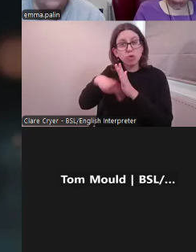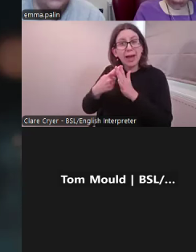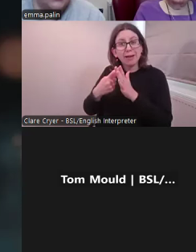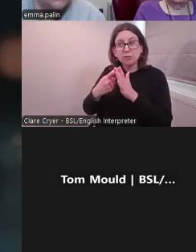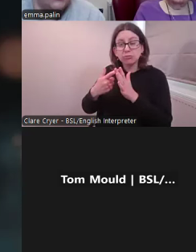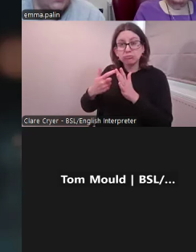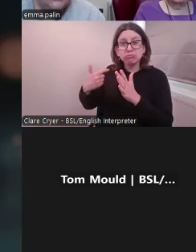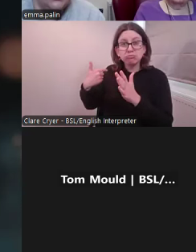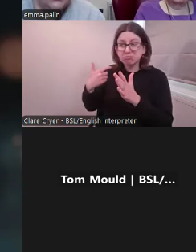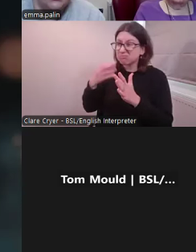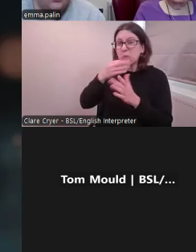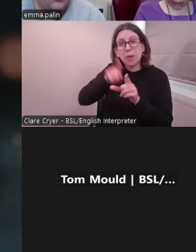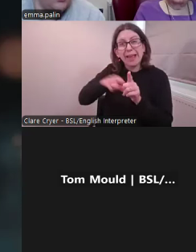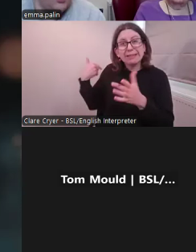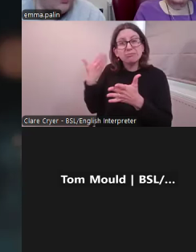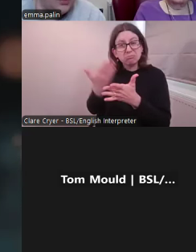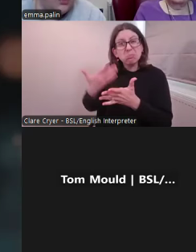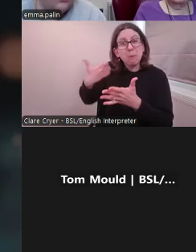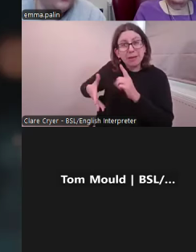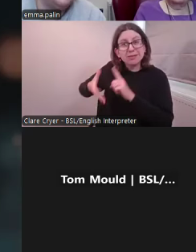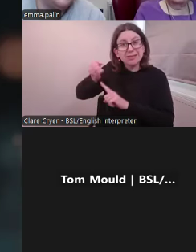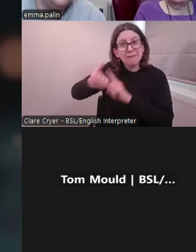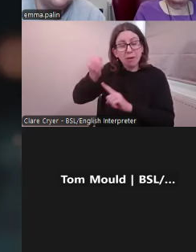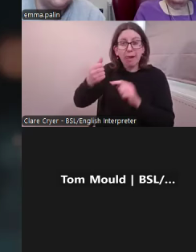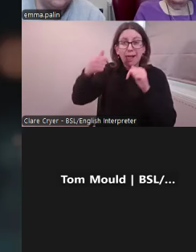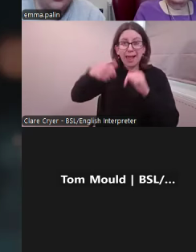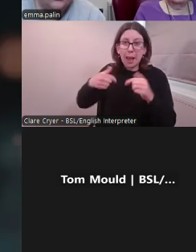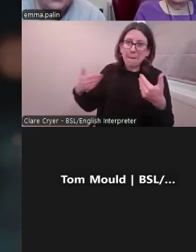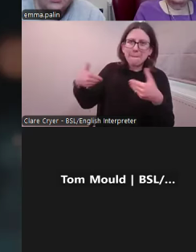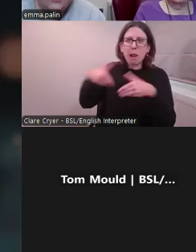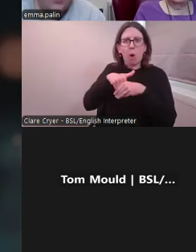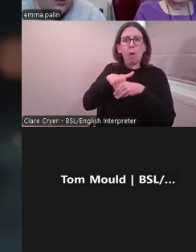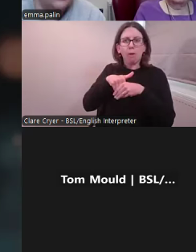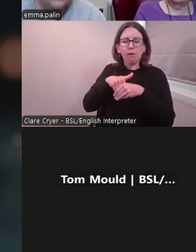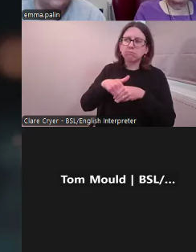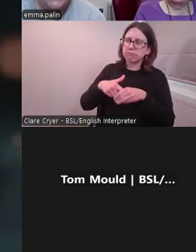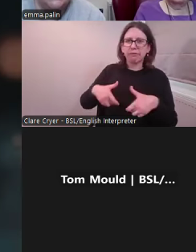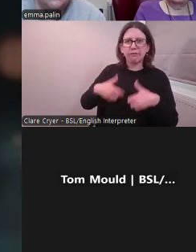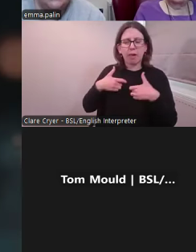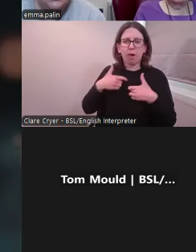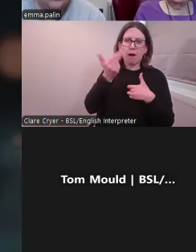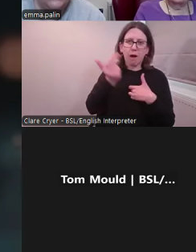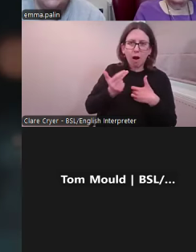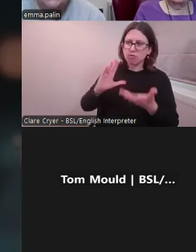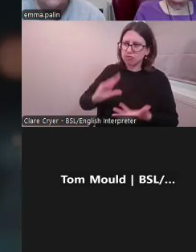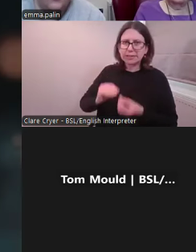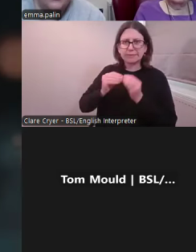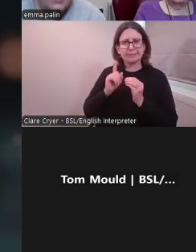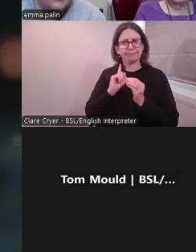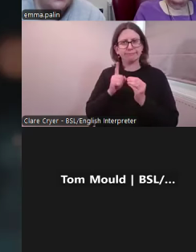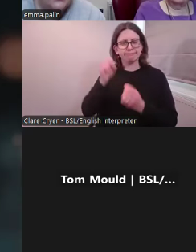had over the last few years. So at Belong, we're big believers in the importance of art and creativity, and we've